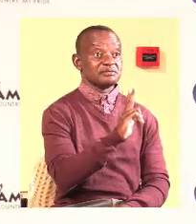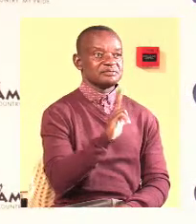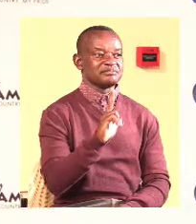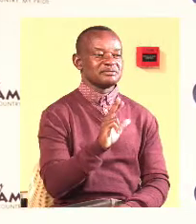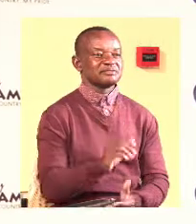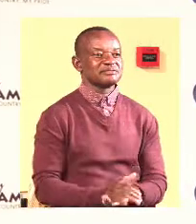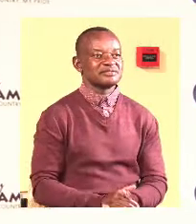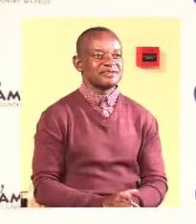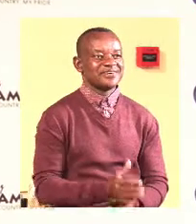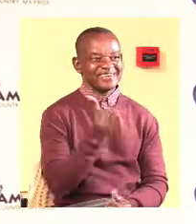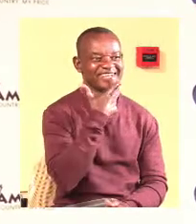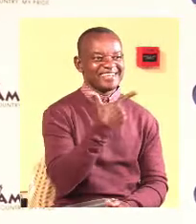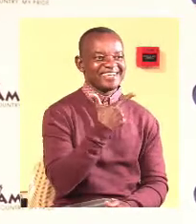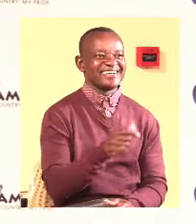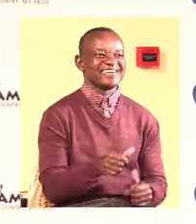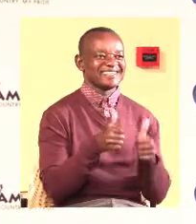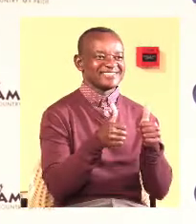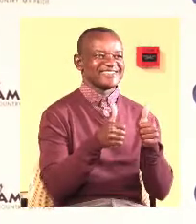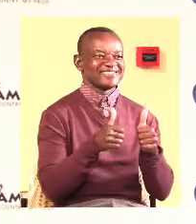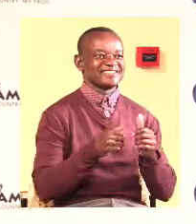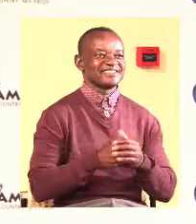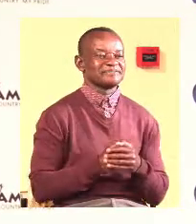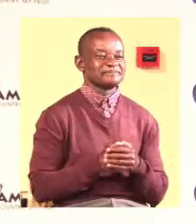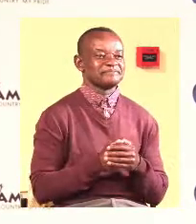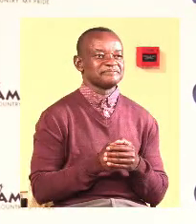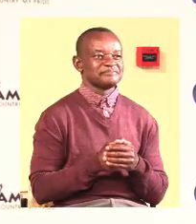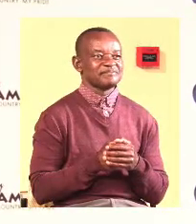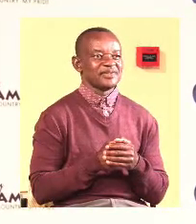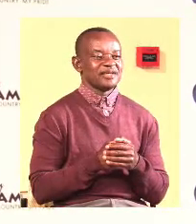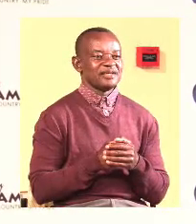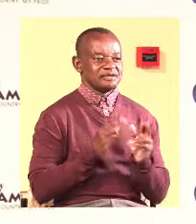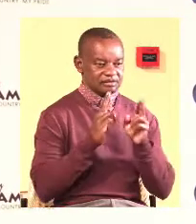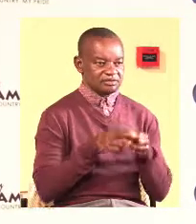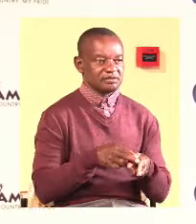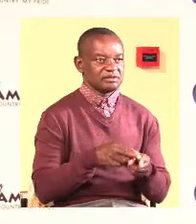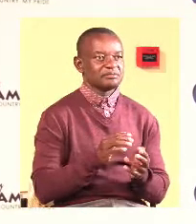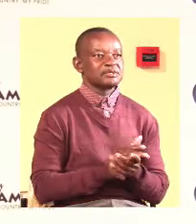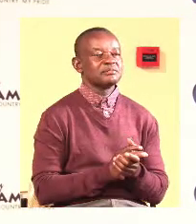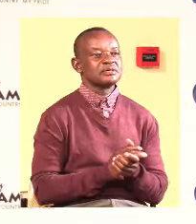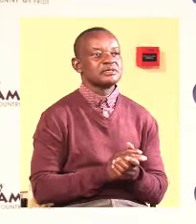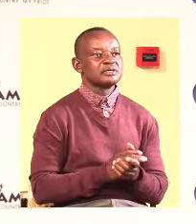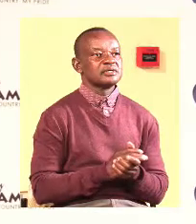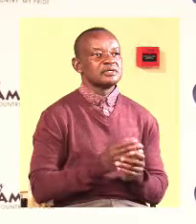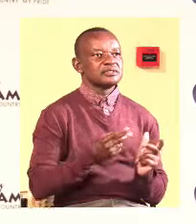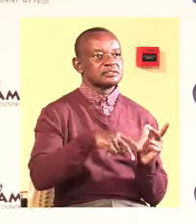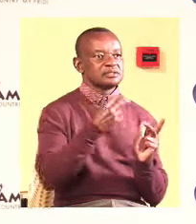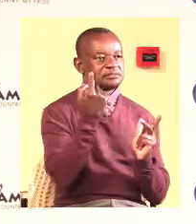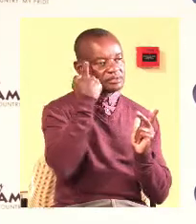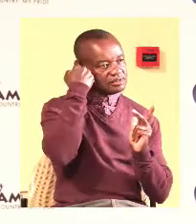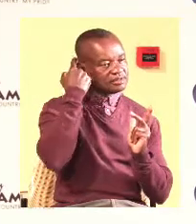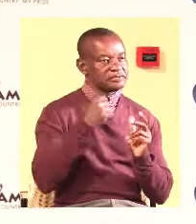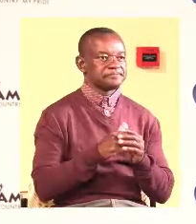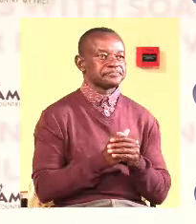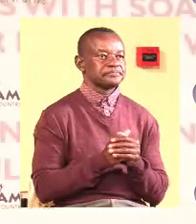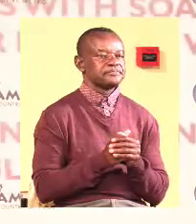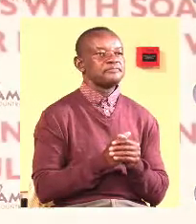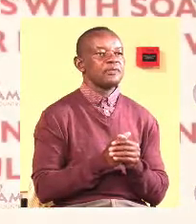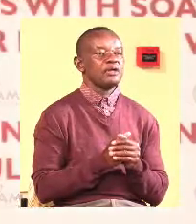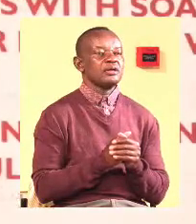Now, Dr. Muinyangwe? I just want to add on, how do we ensure that our community health